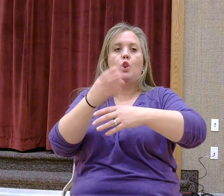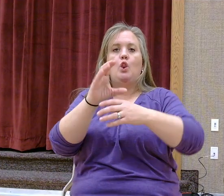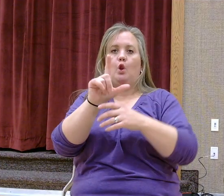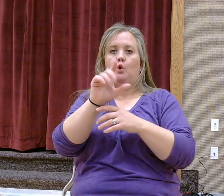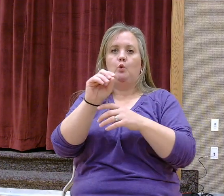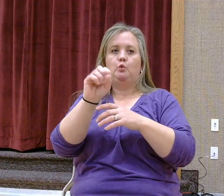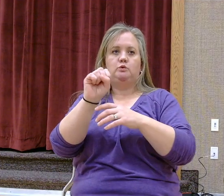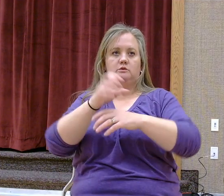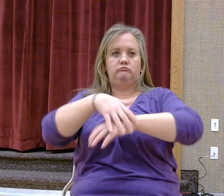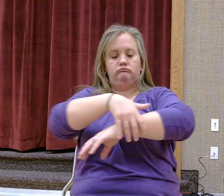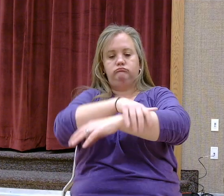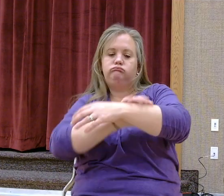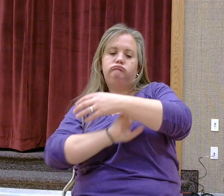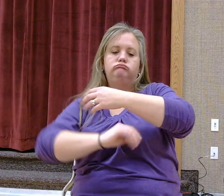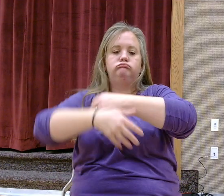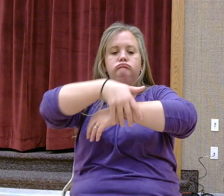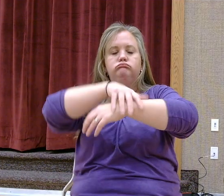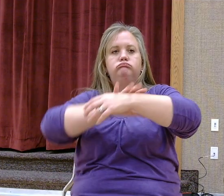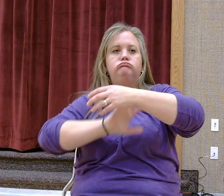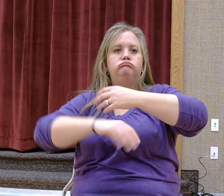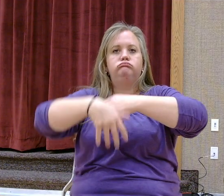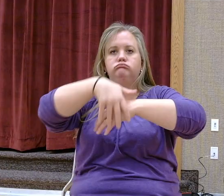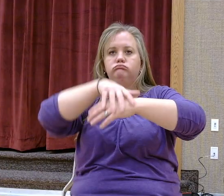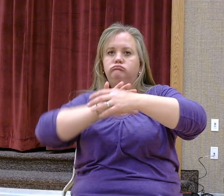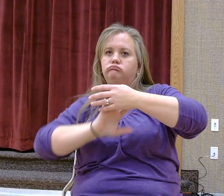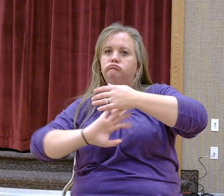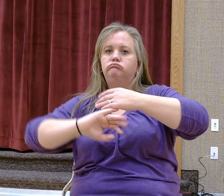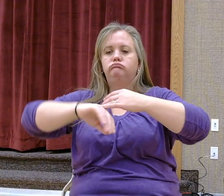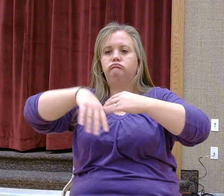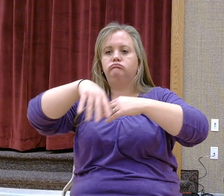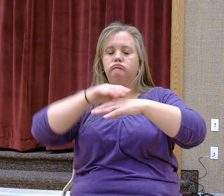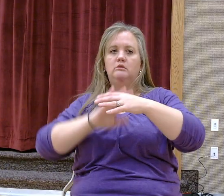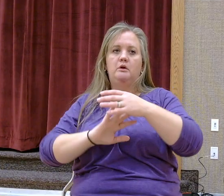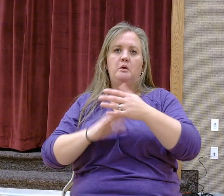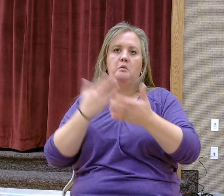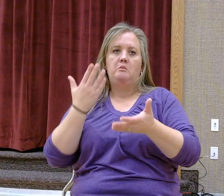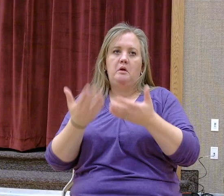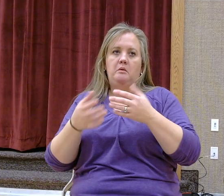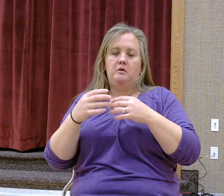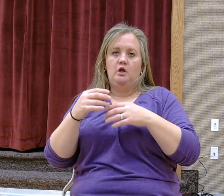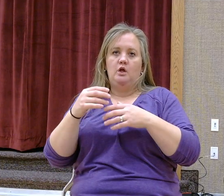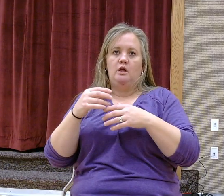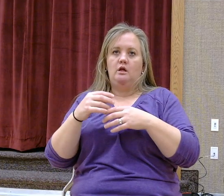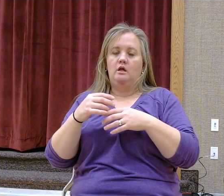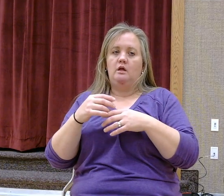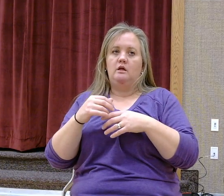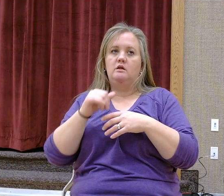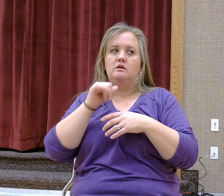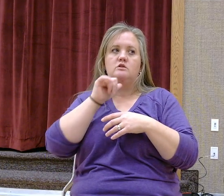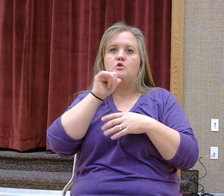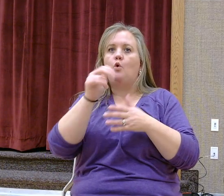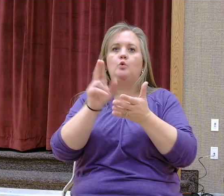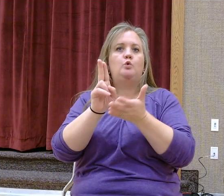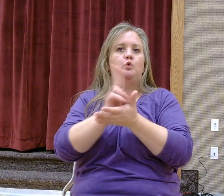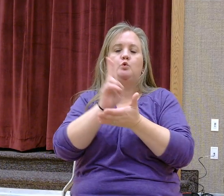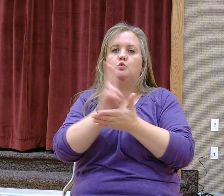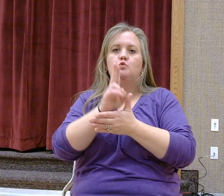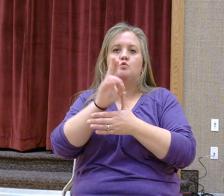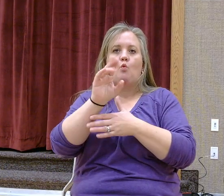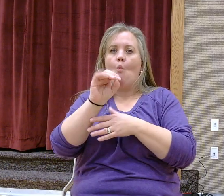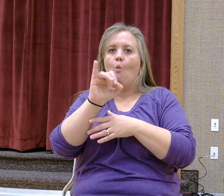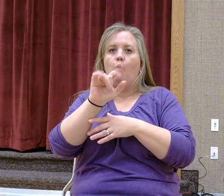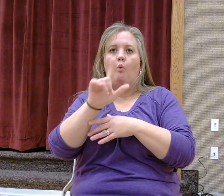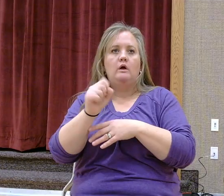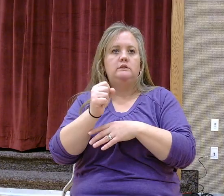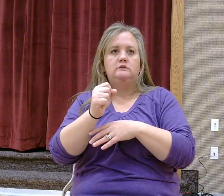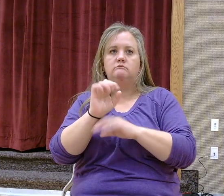don't apply ointments immediately, like whatever you use, butter, oils, because that can trap the heat in. Okay, so don't